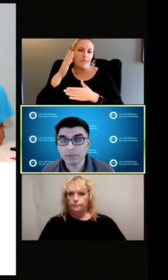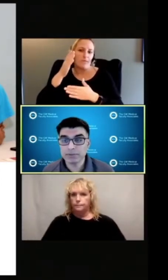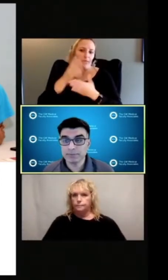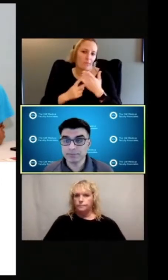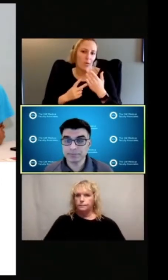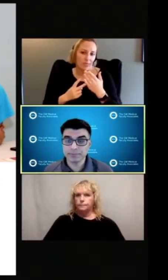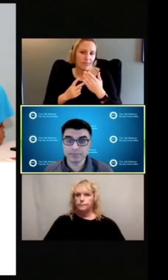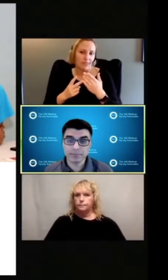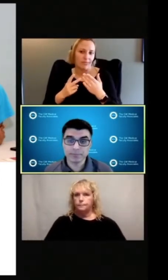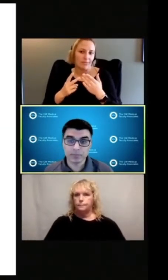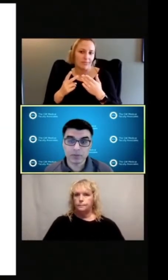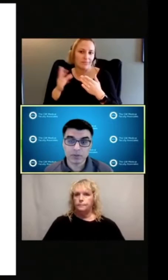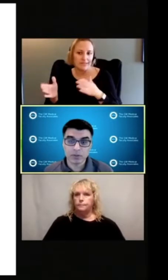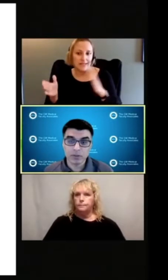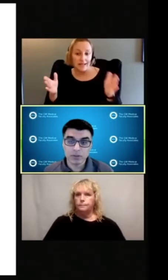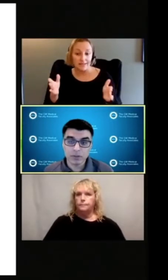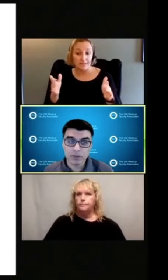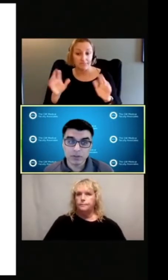Next slide, please.